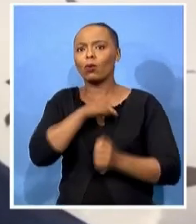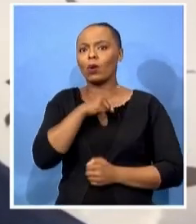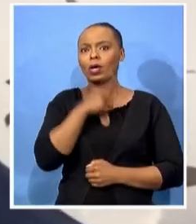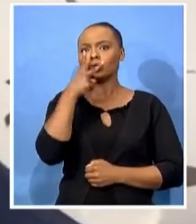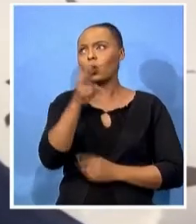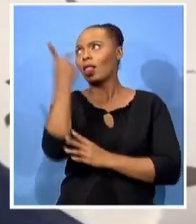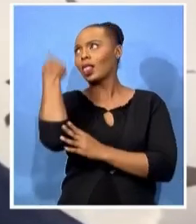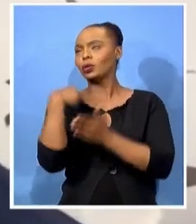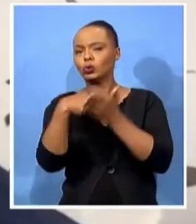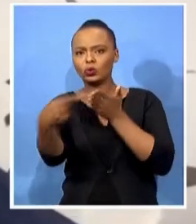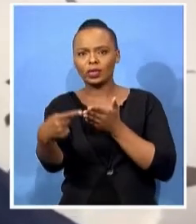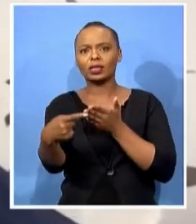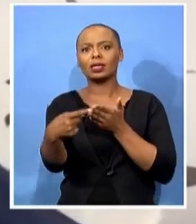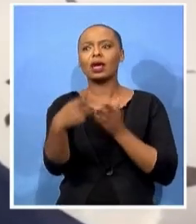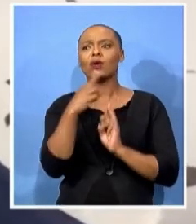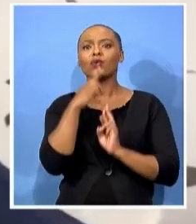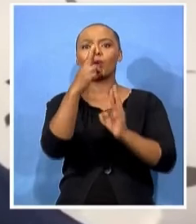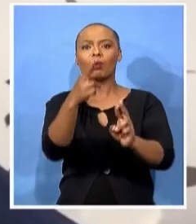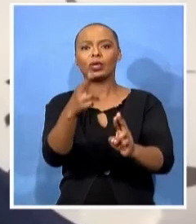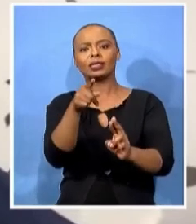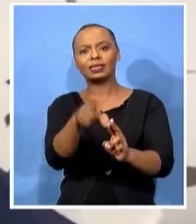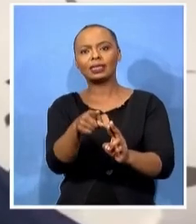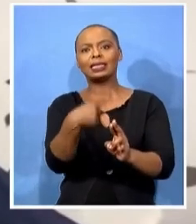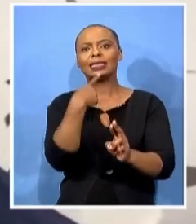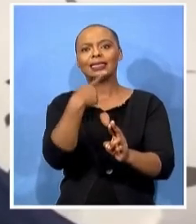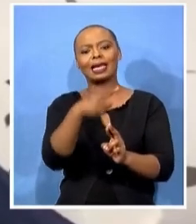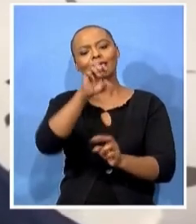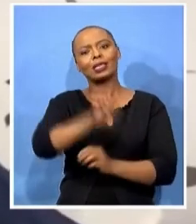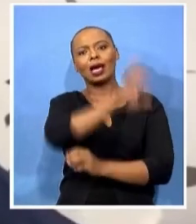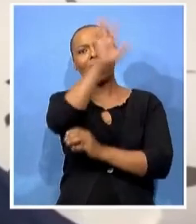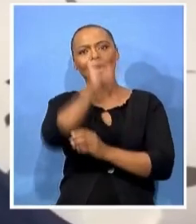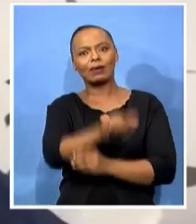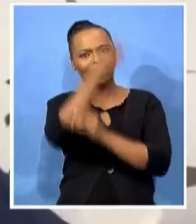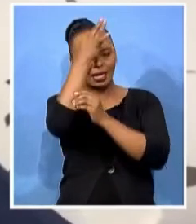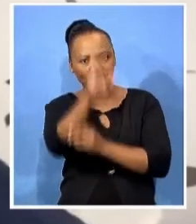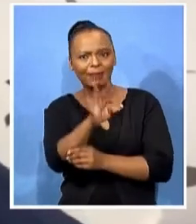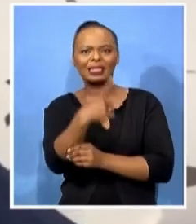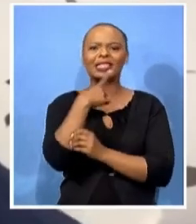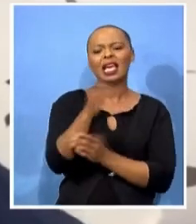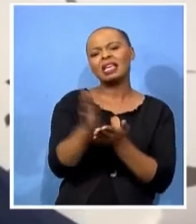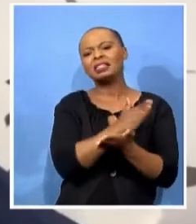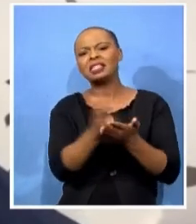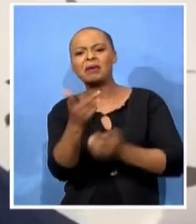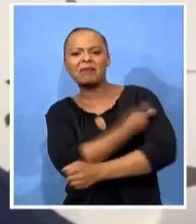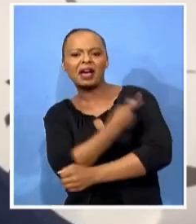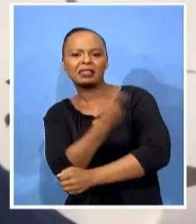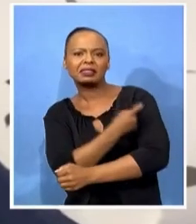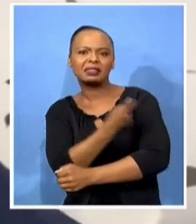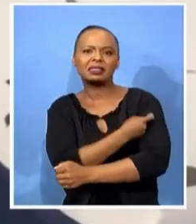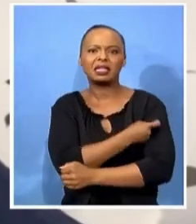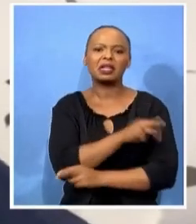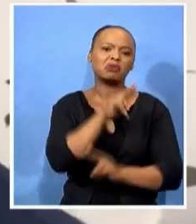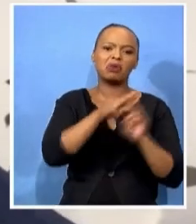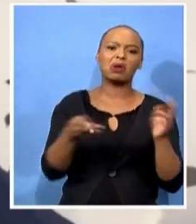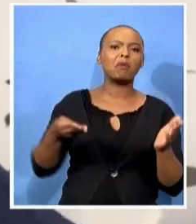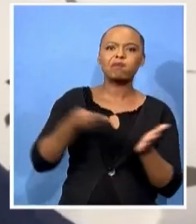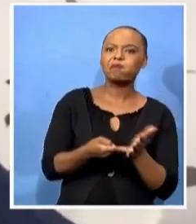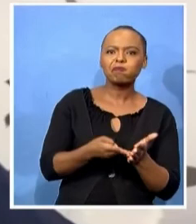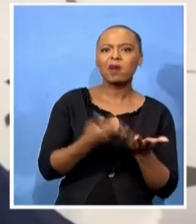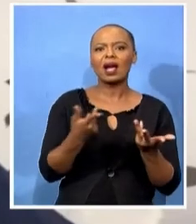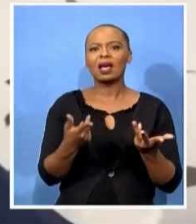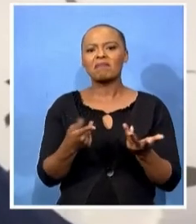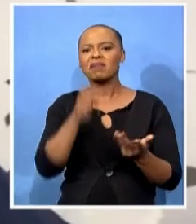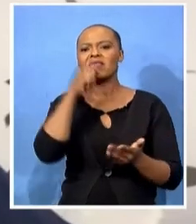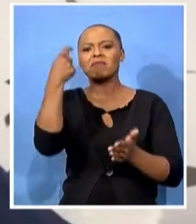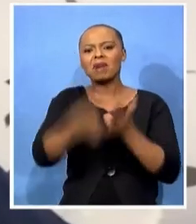were, the South African government has said some of the vaccines that are on offer on the market are simply unaffordable to us. Now, again, if